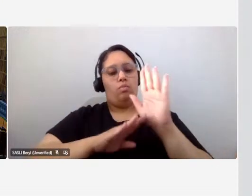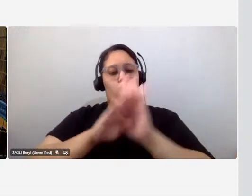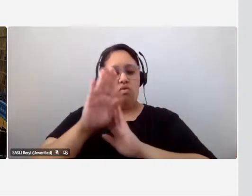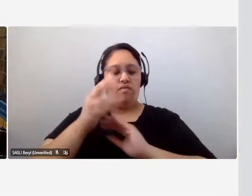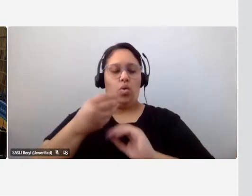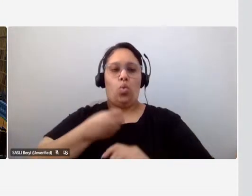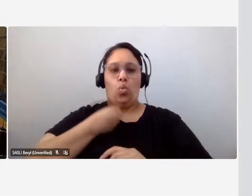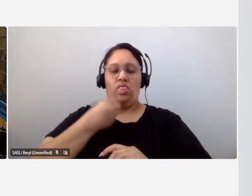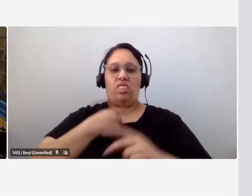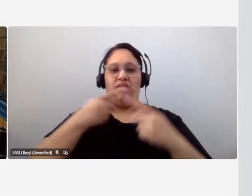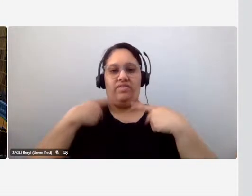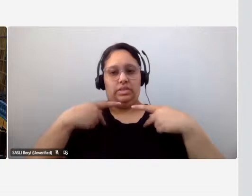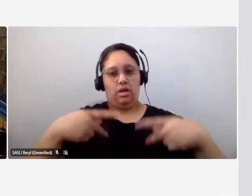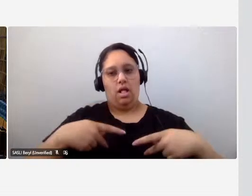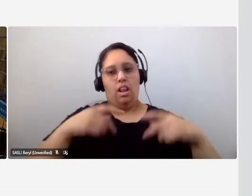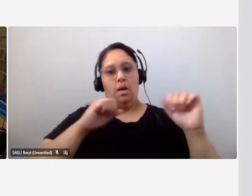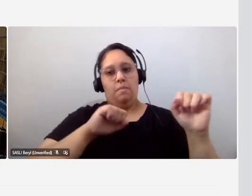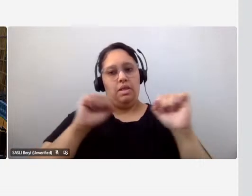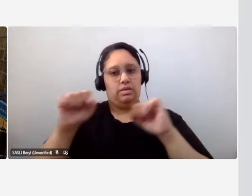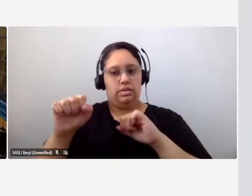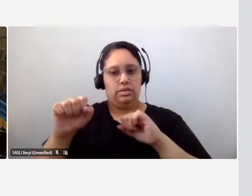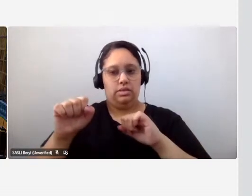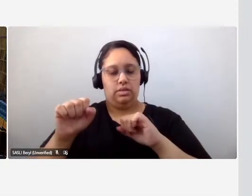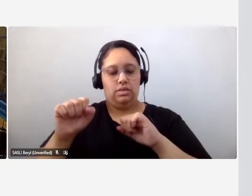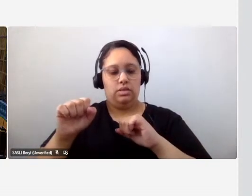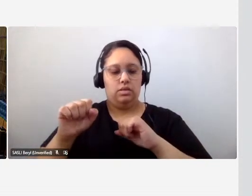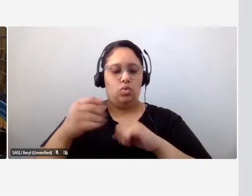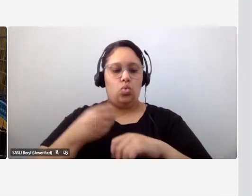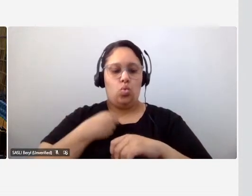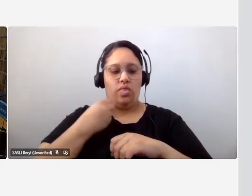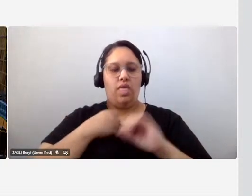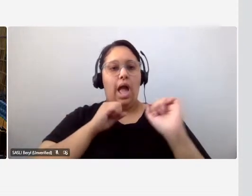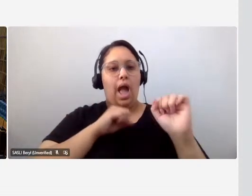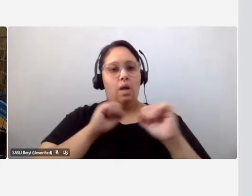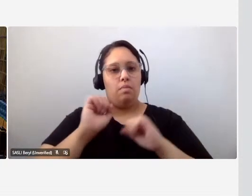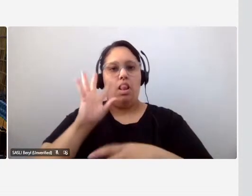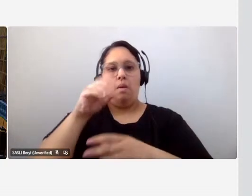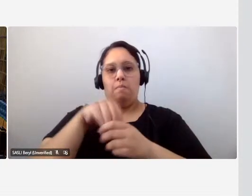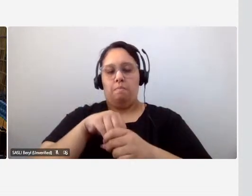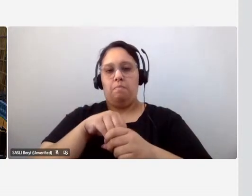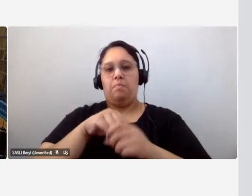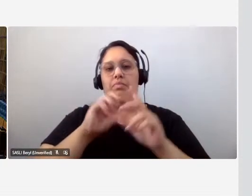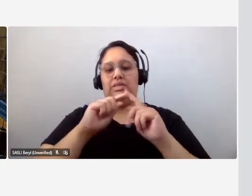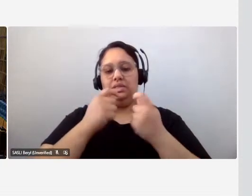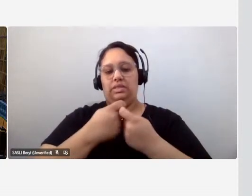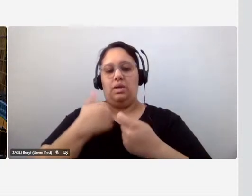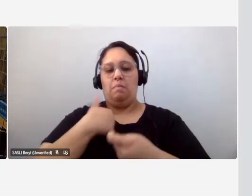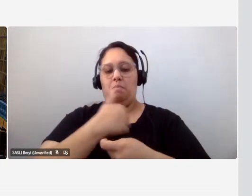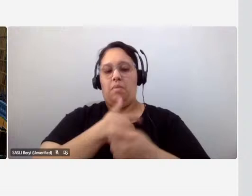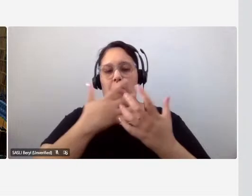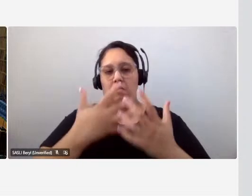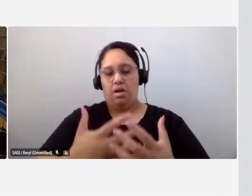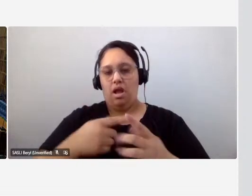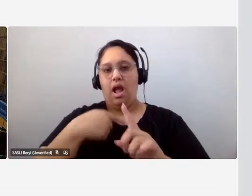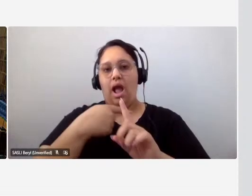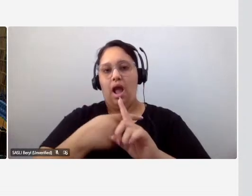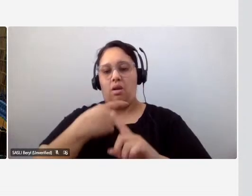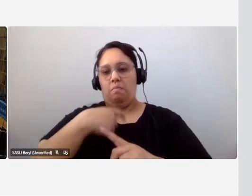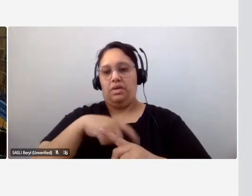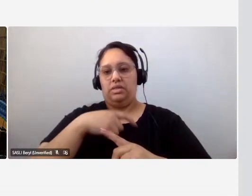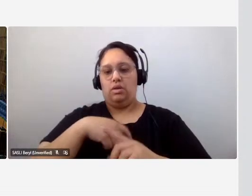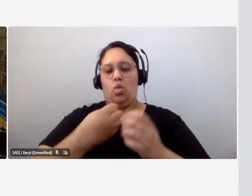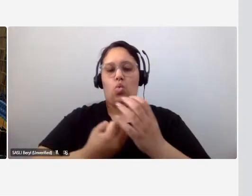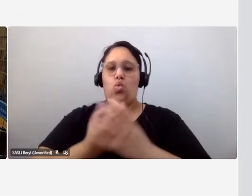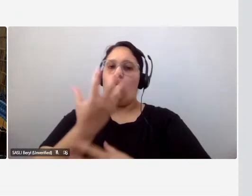youth's physical ability, their ability to participate as a team member, and their personal